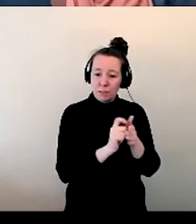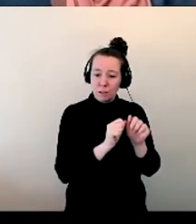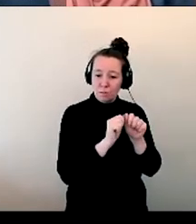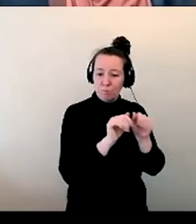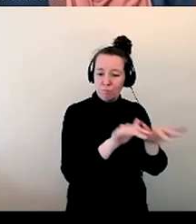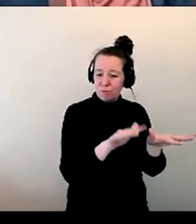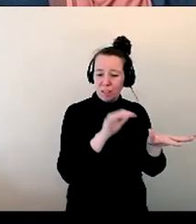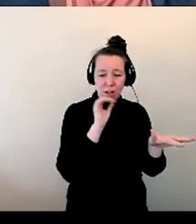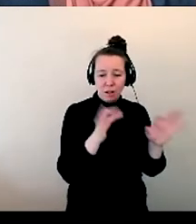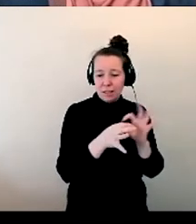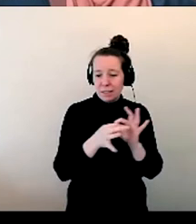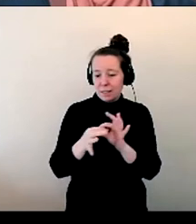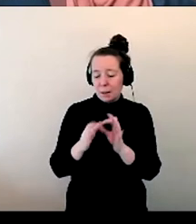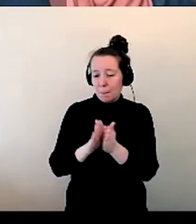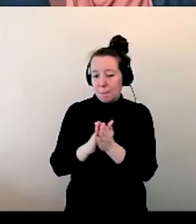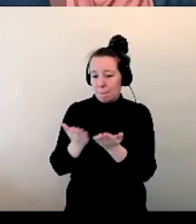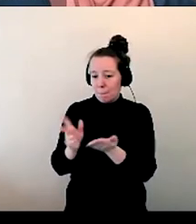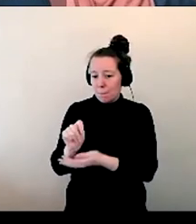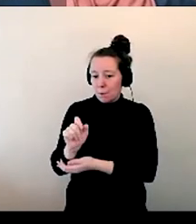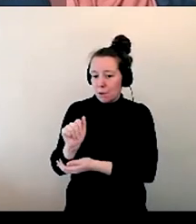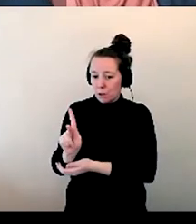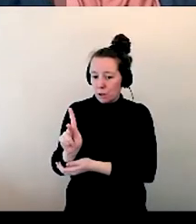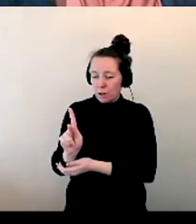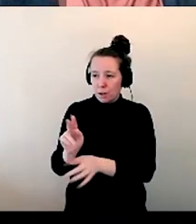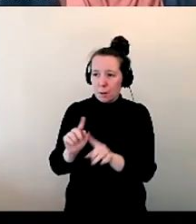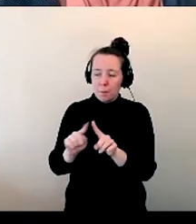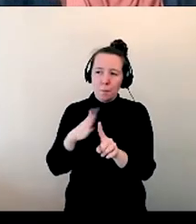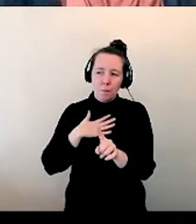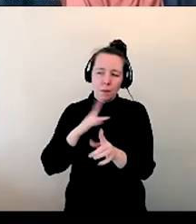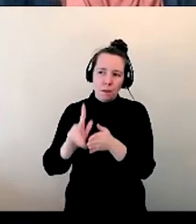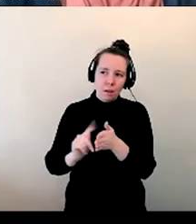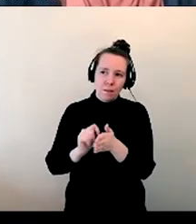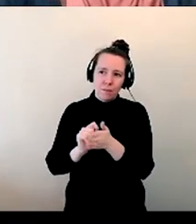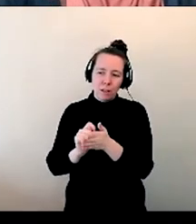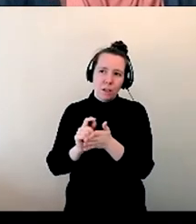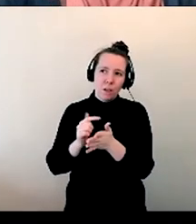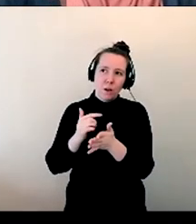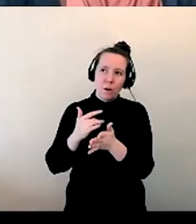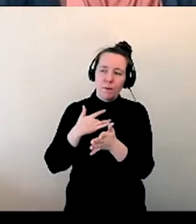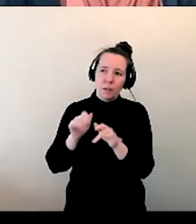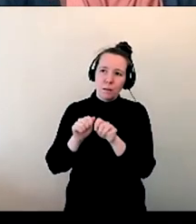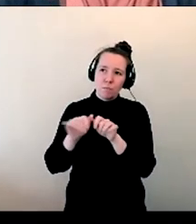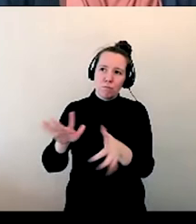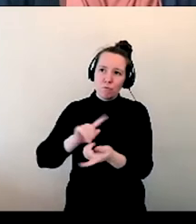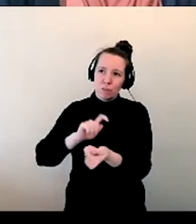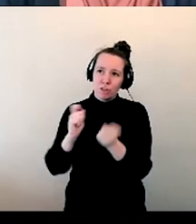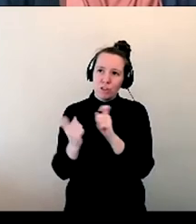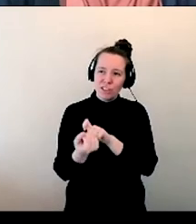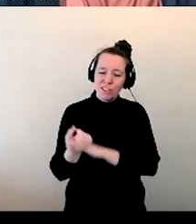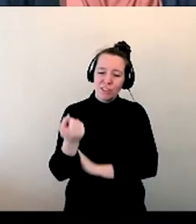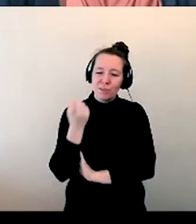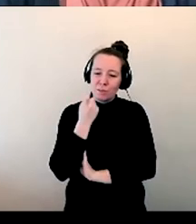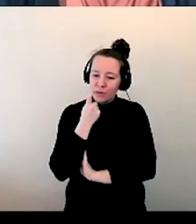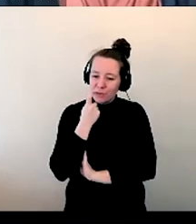talk, but the video that kind of changed the way I wanted to create my content was a recent one